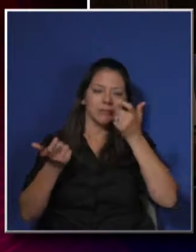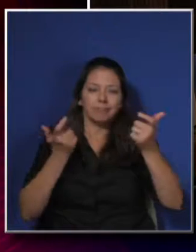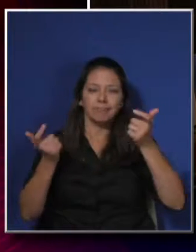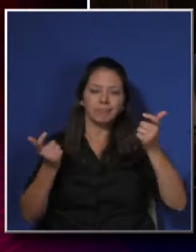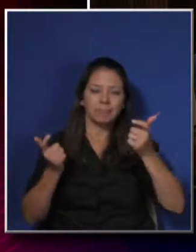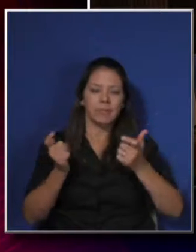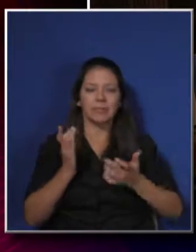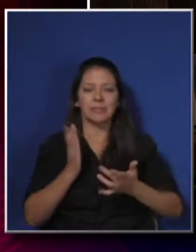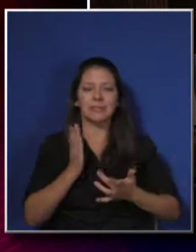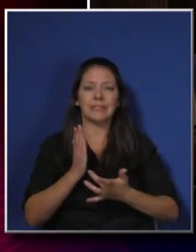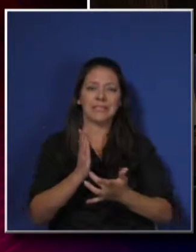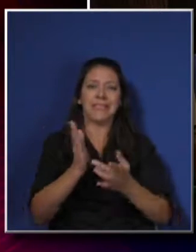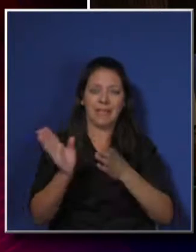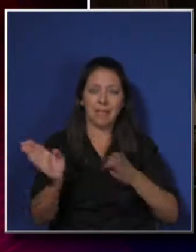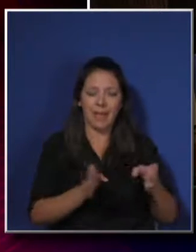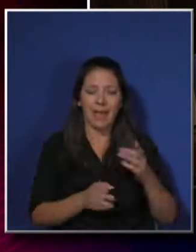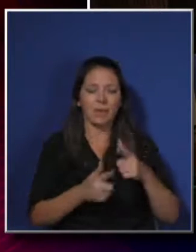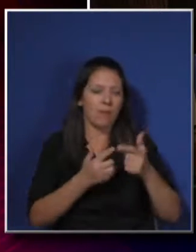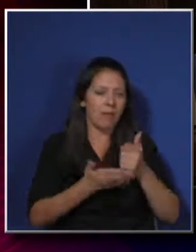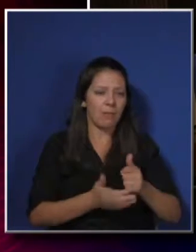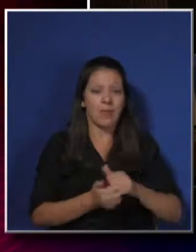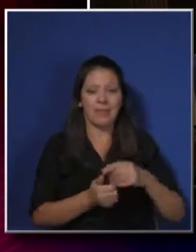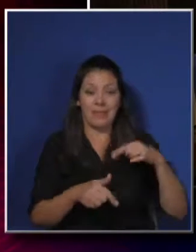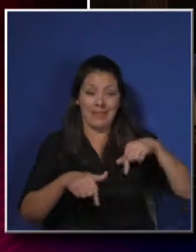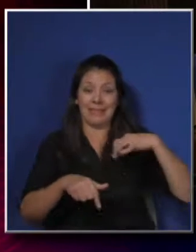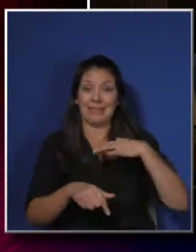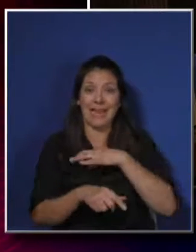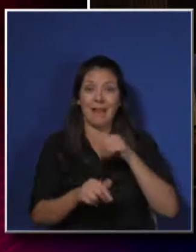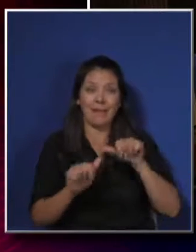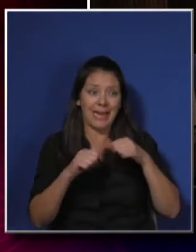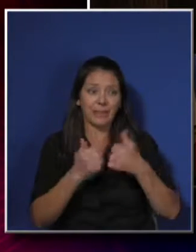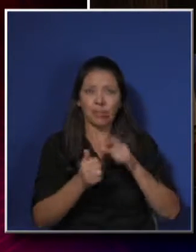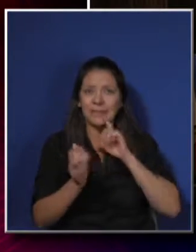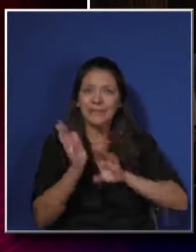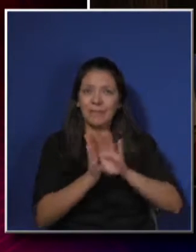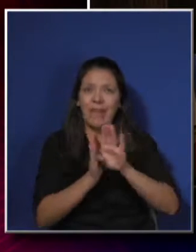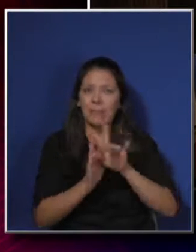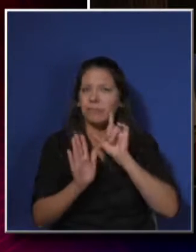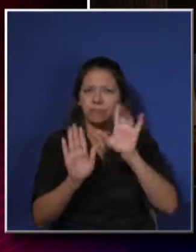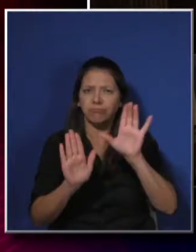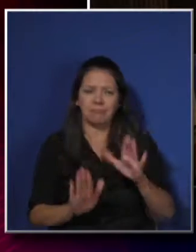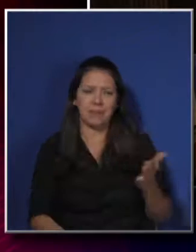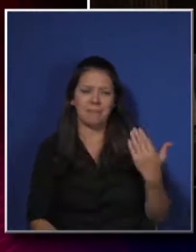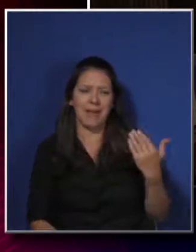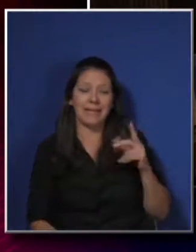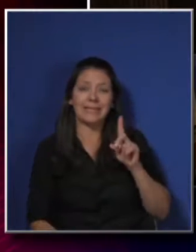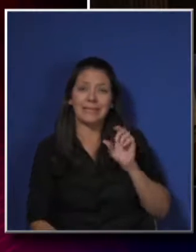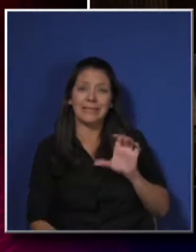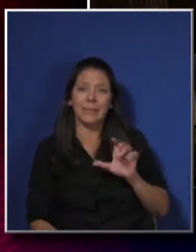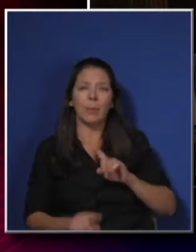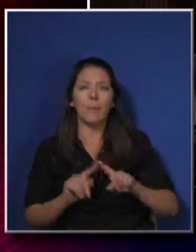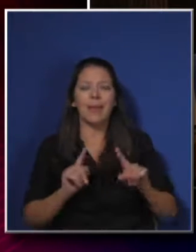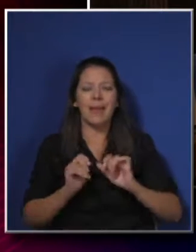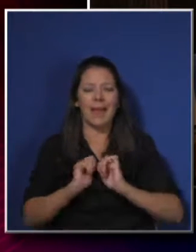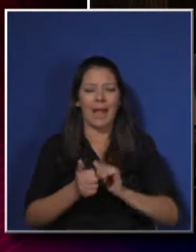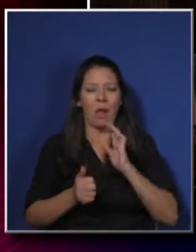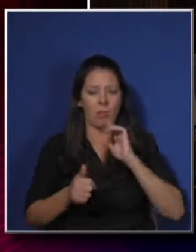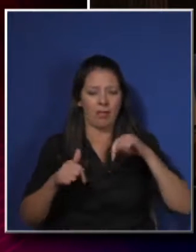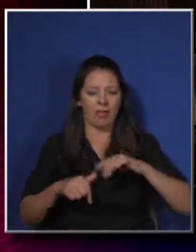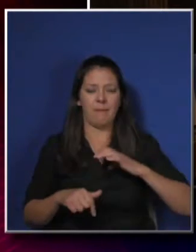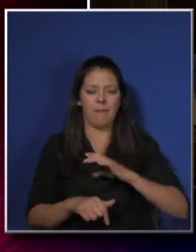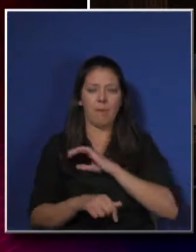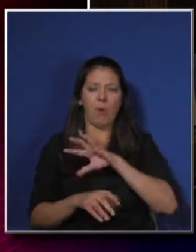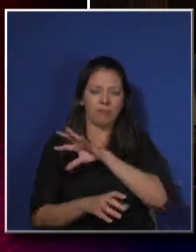that staff and the agencies developing, which is phenomenal back in September. How do we as the board fit all that